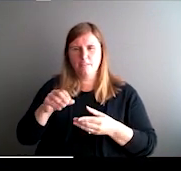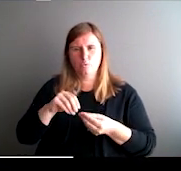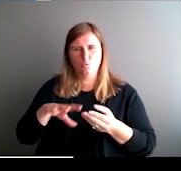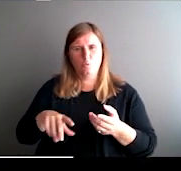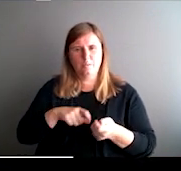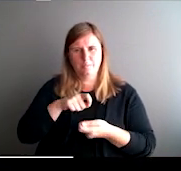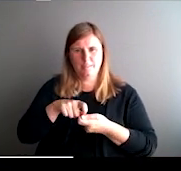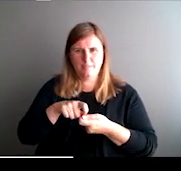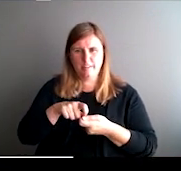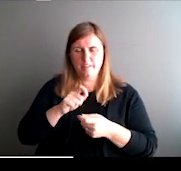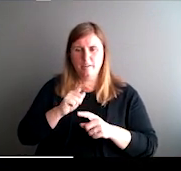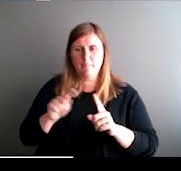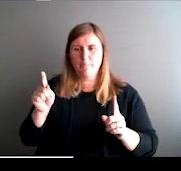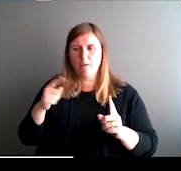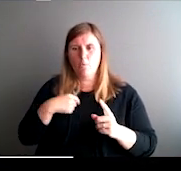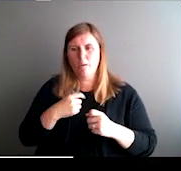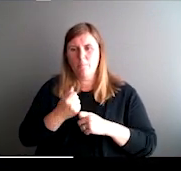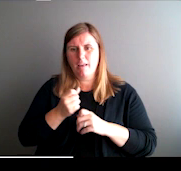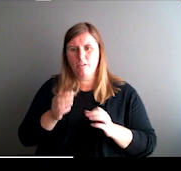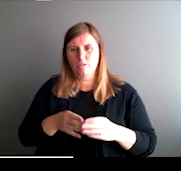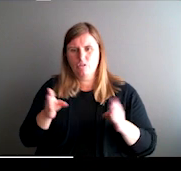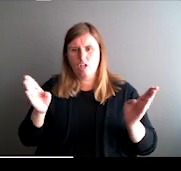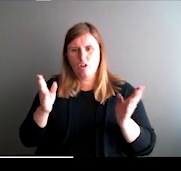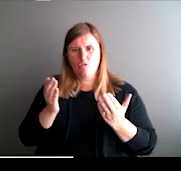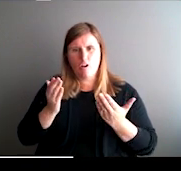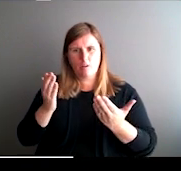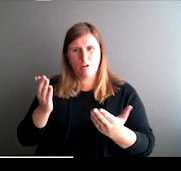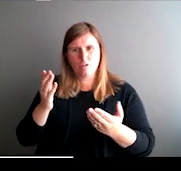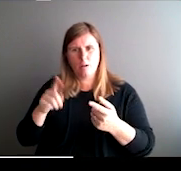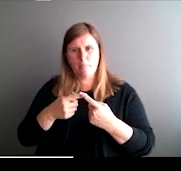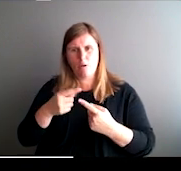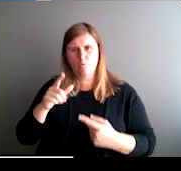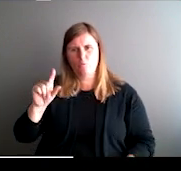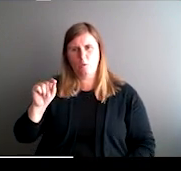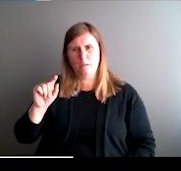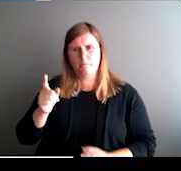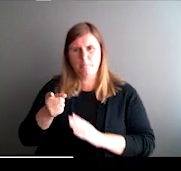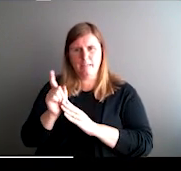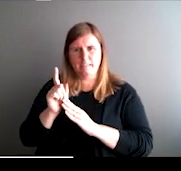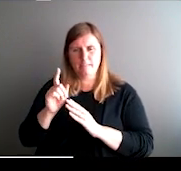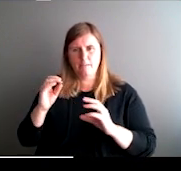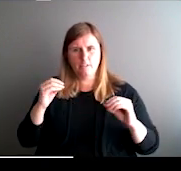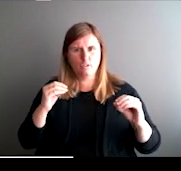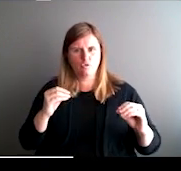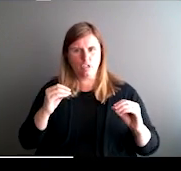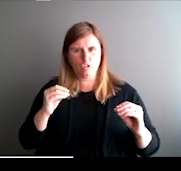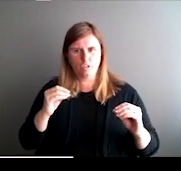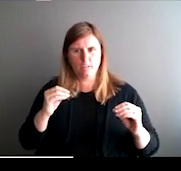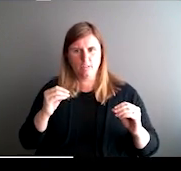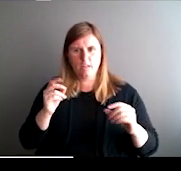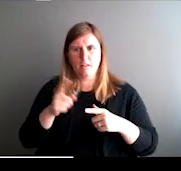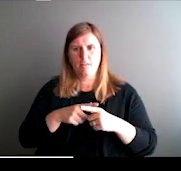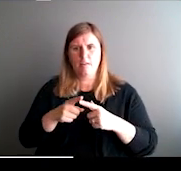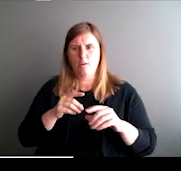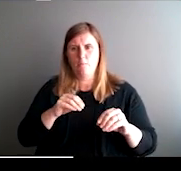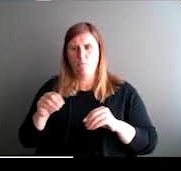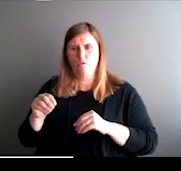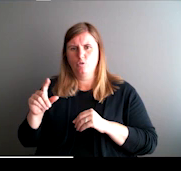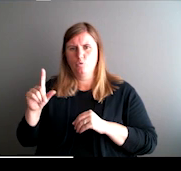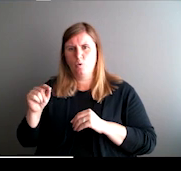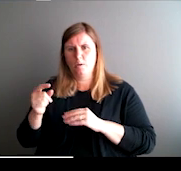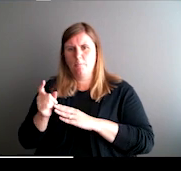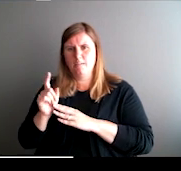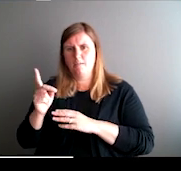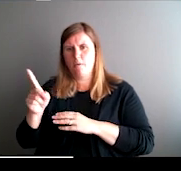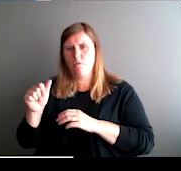specific. However, we make a general recommendation about 20 minutes. 20 minutes of instruction, and then you can move into 20 minutes of